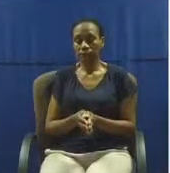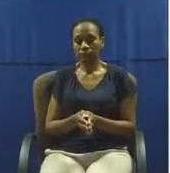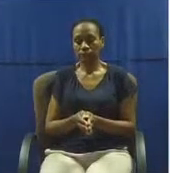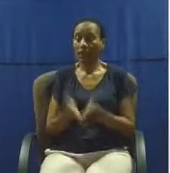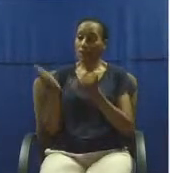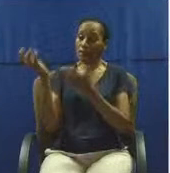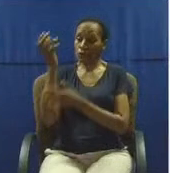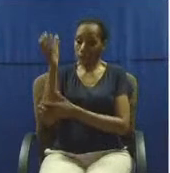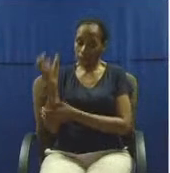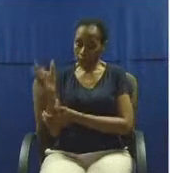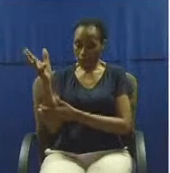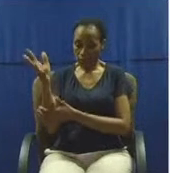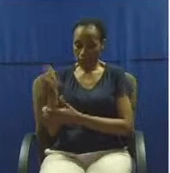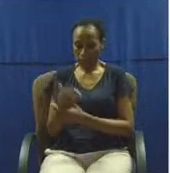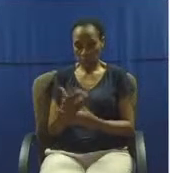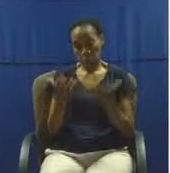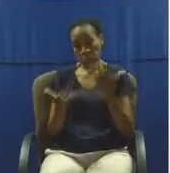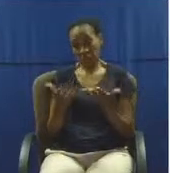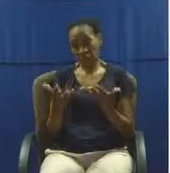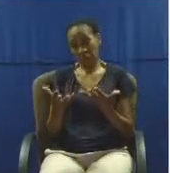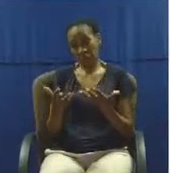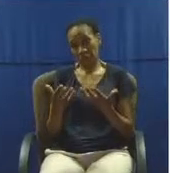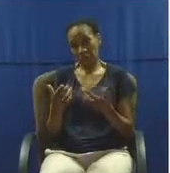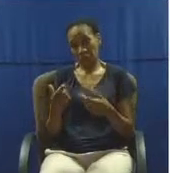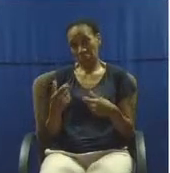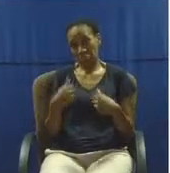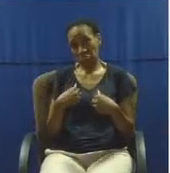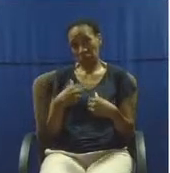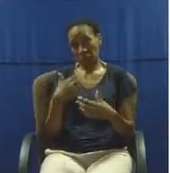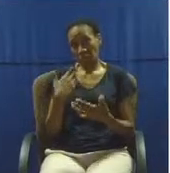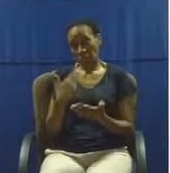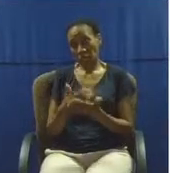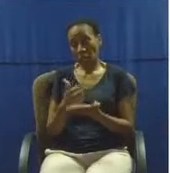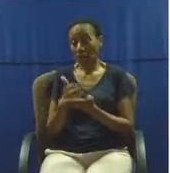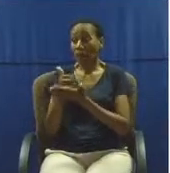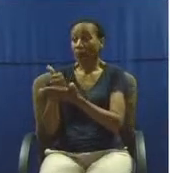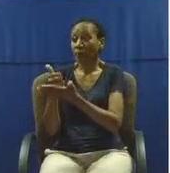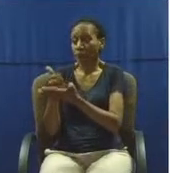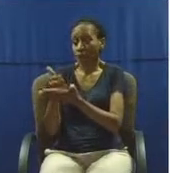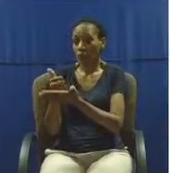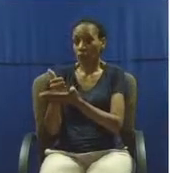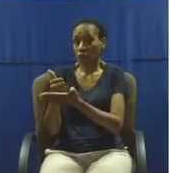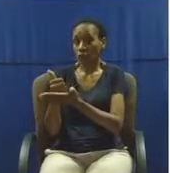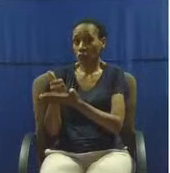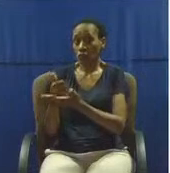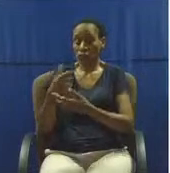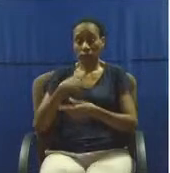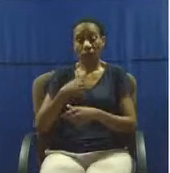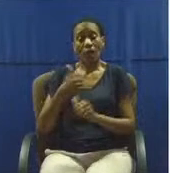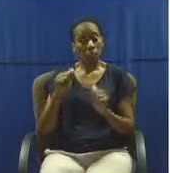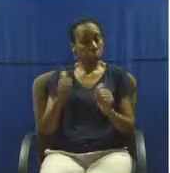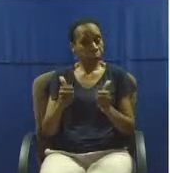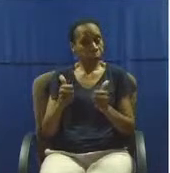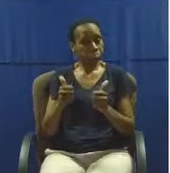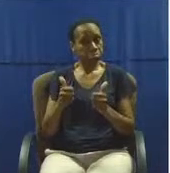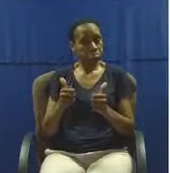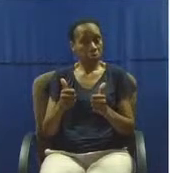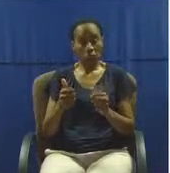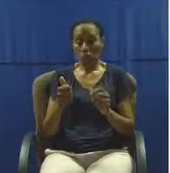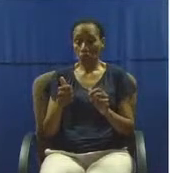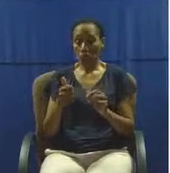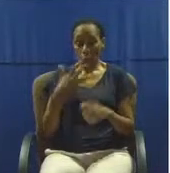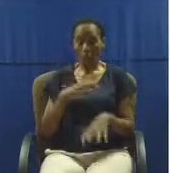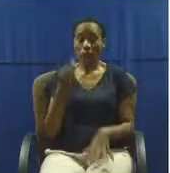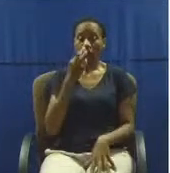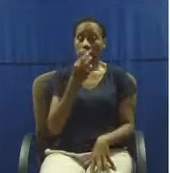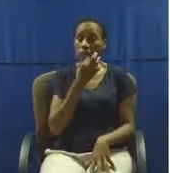Honorable Speaker, maybe to save you from going through Hansard, I'm willing, prepared, able to